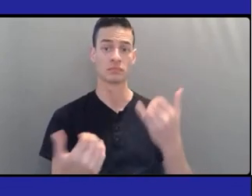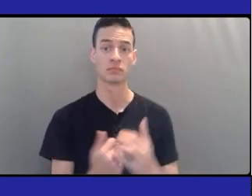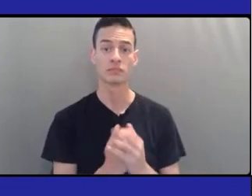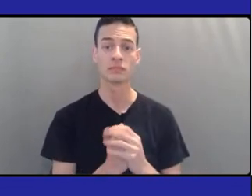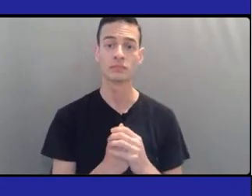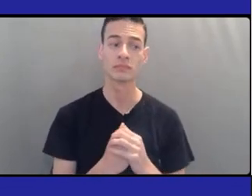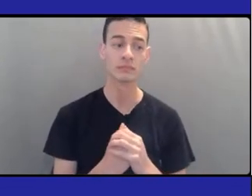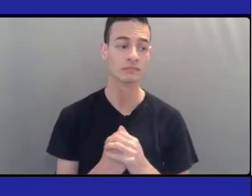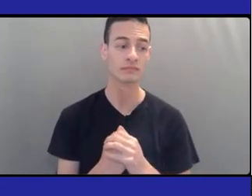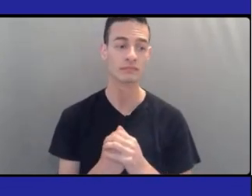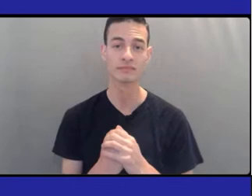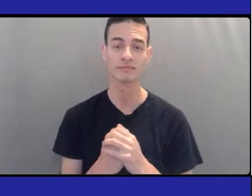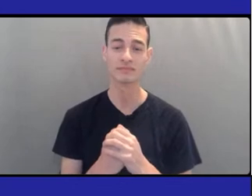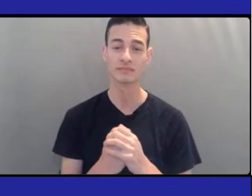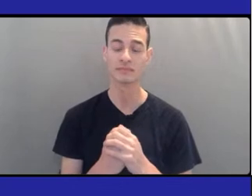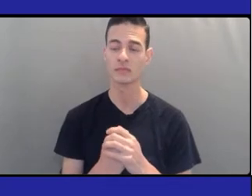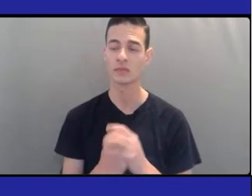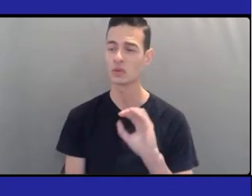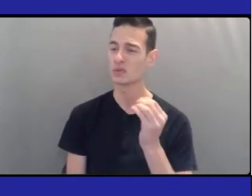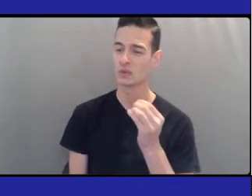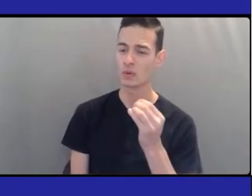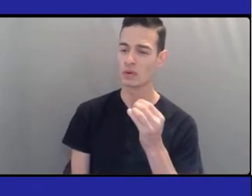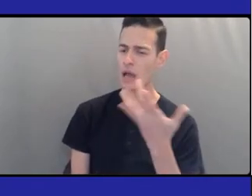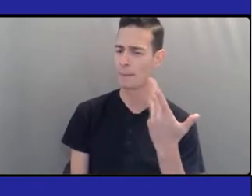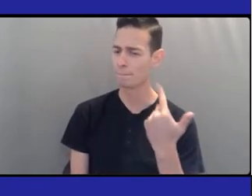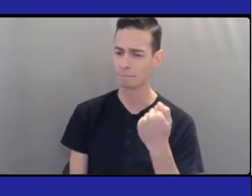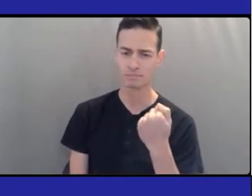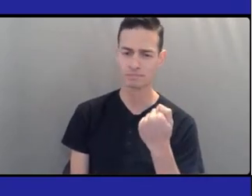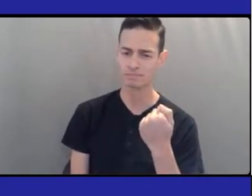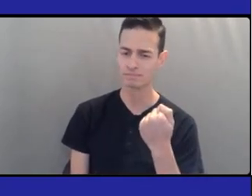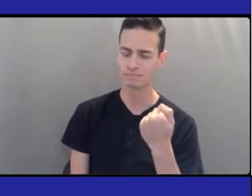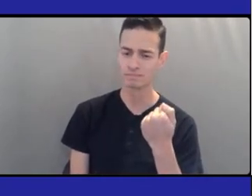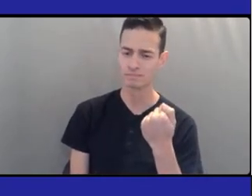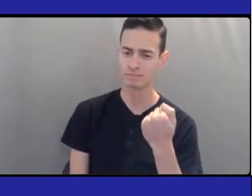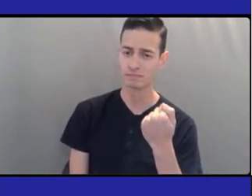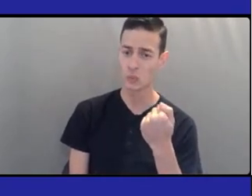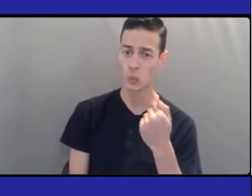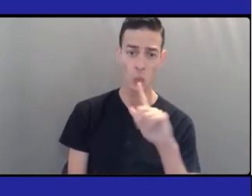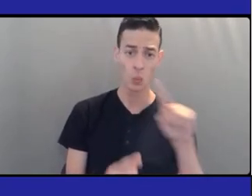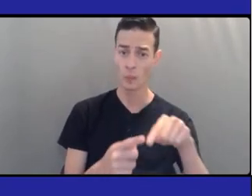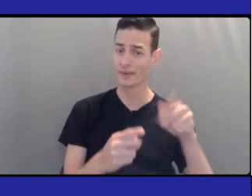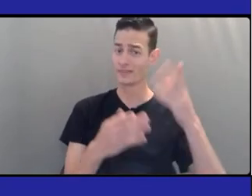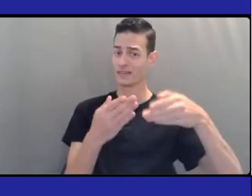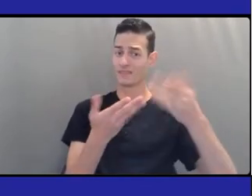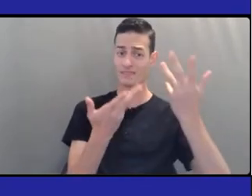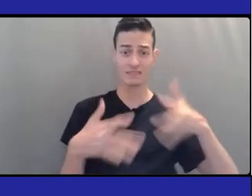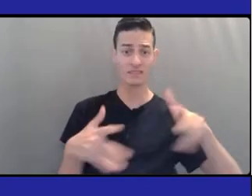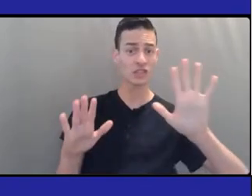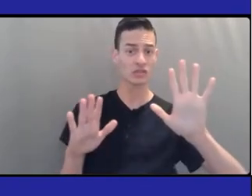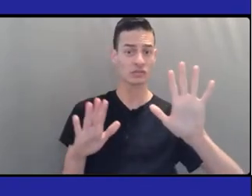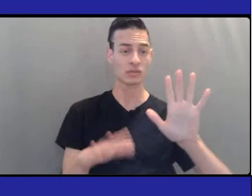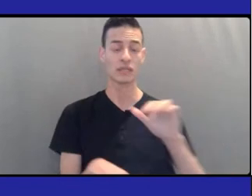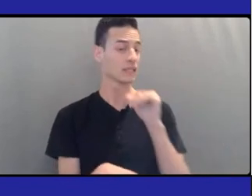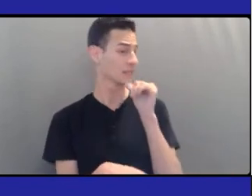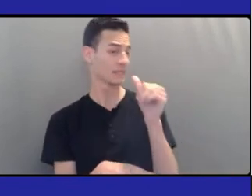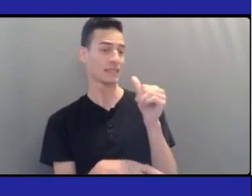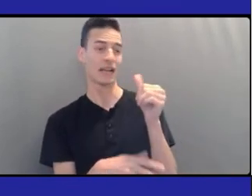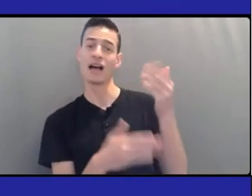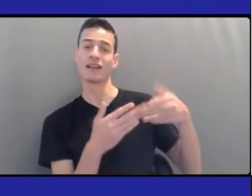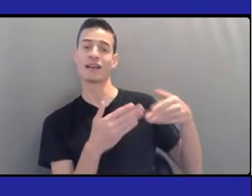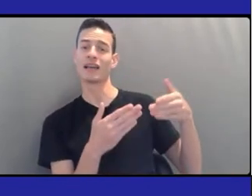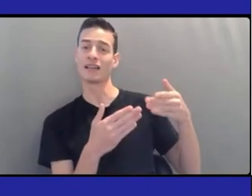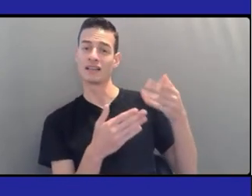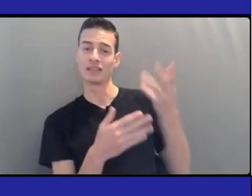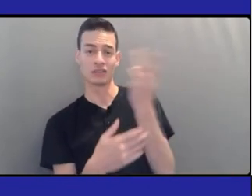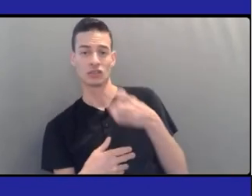And so any idea when you think of completion? Oh, it's not complete. It's a journey. Basically, we will